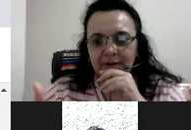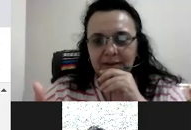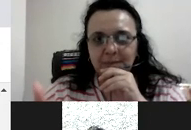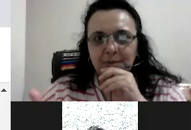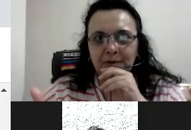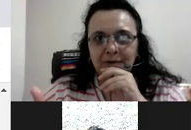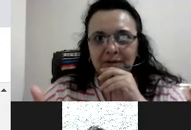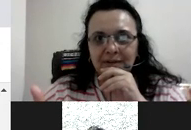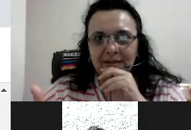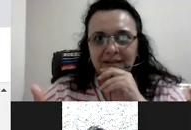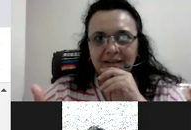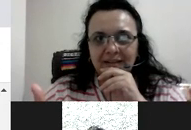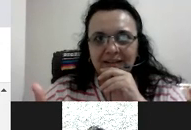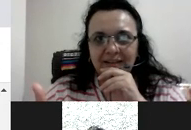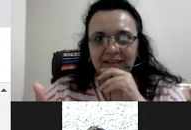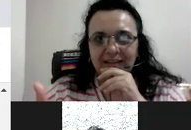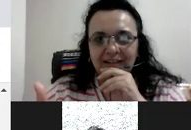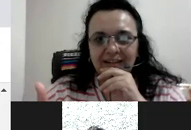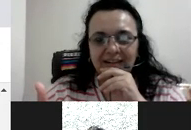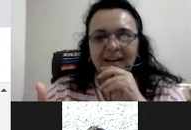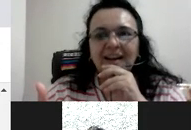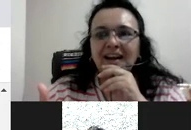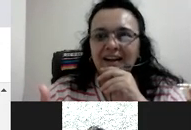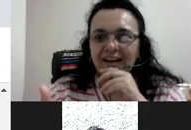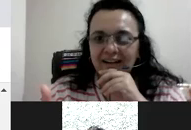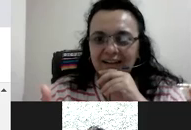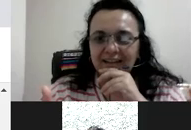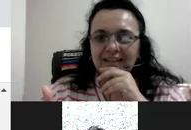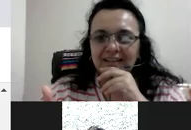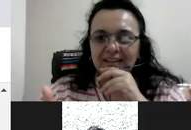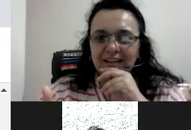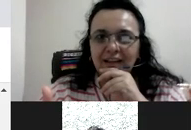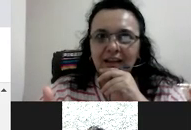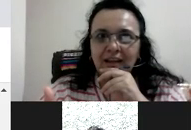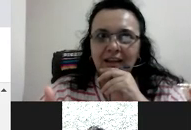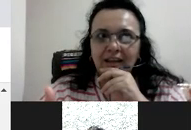people The sellers is put the first time high prices.